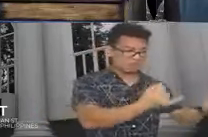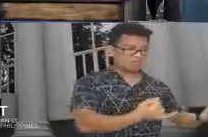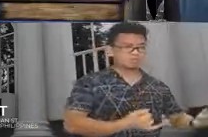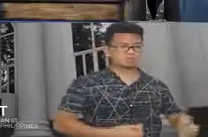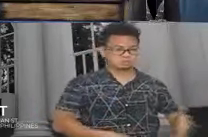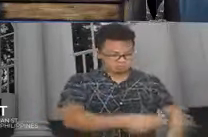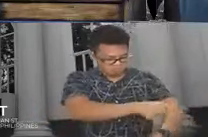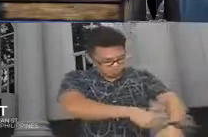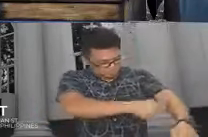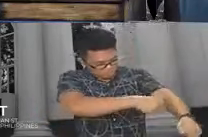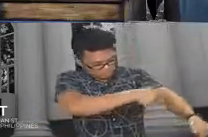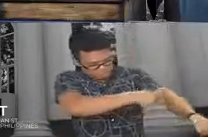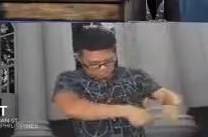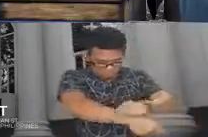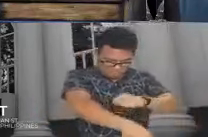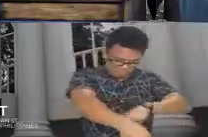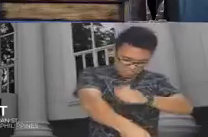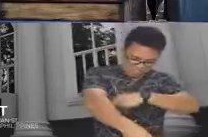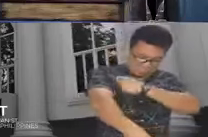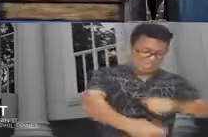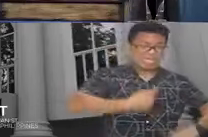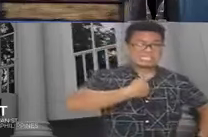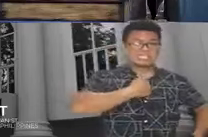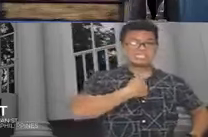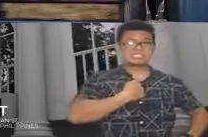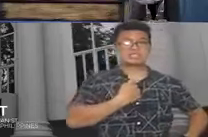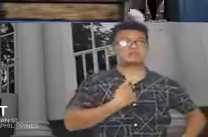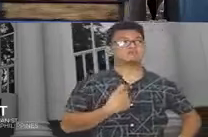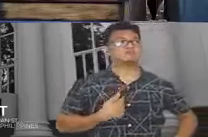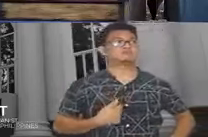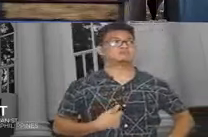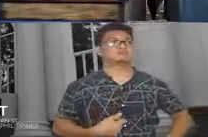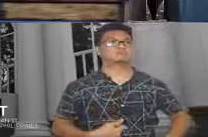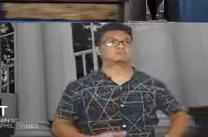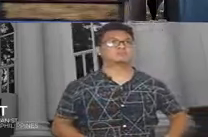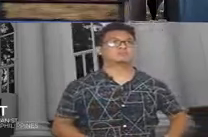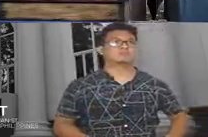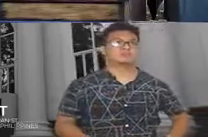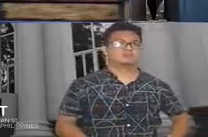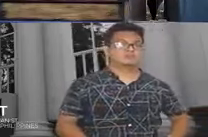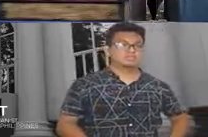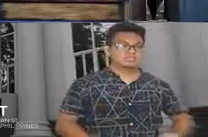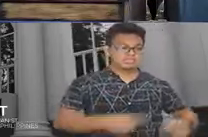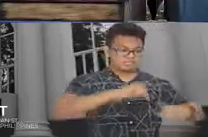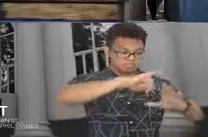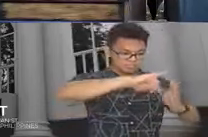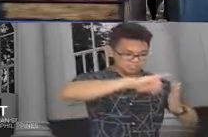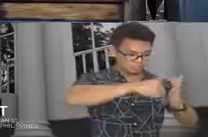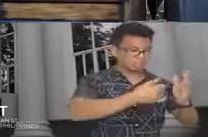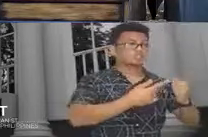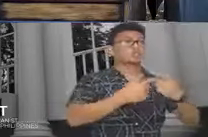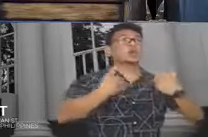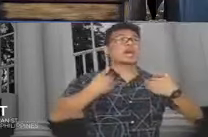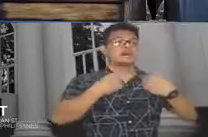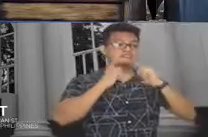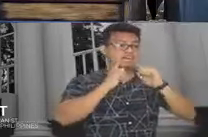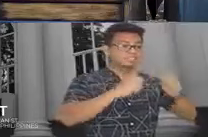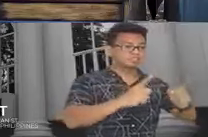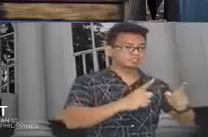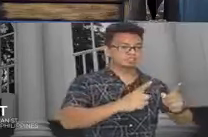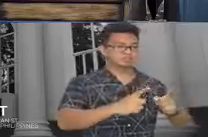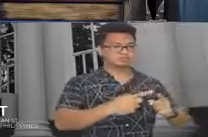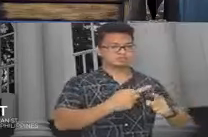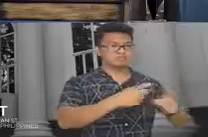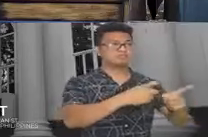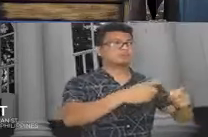Gisamara nila ilang kaugalingon. Tiyam mo na kung magsamat na kaugalingon din sa ato karon, puting dugo adri,